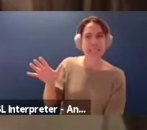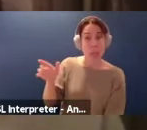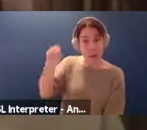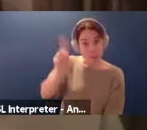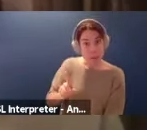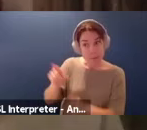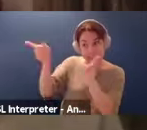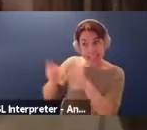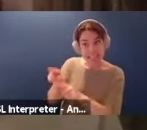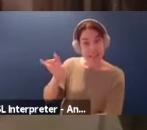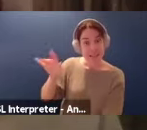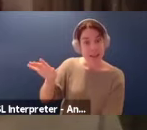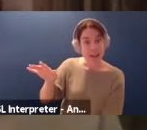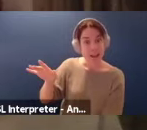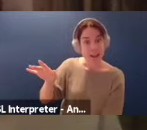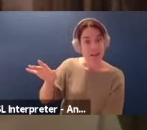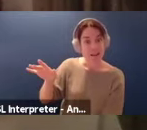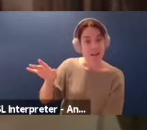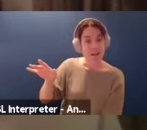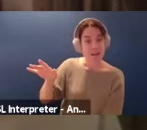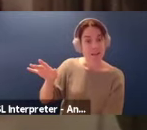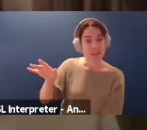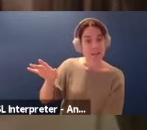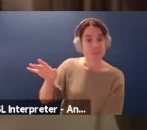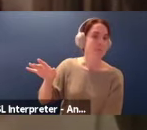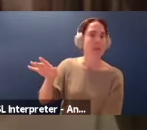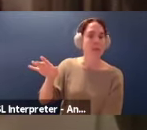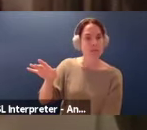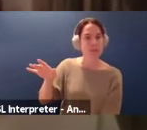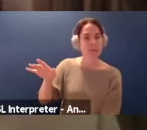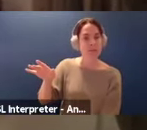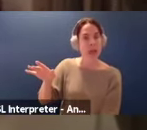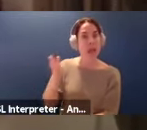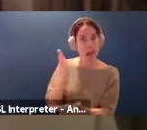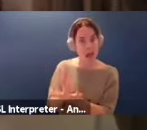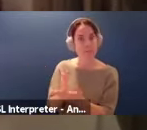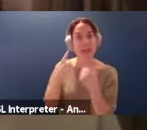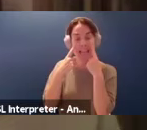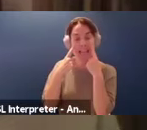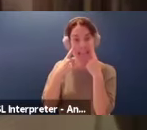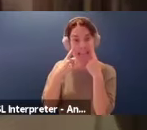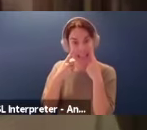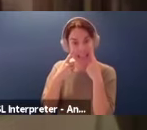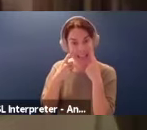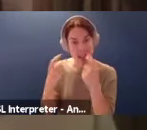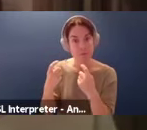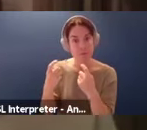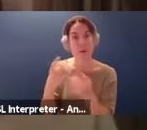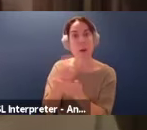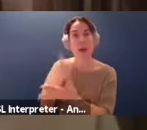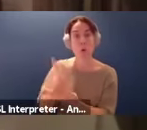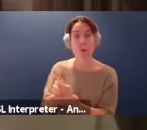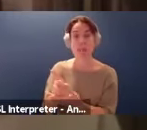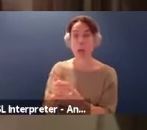very very careful about uh any public statement which links to any political situation